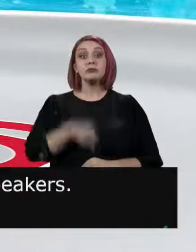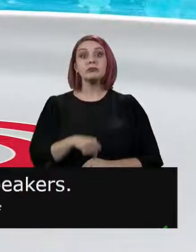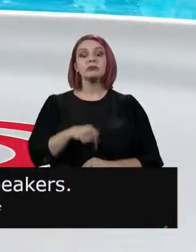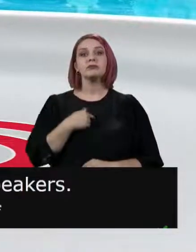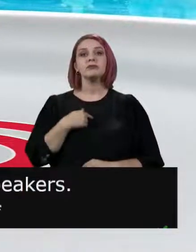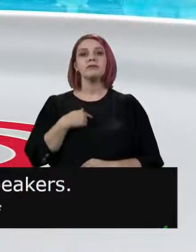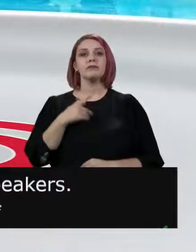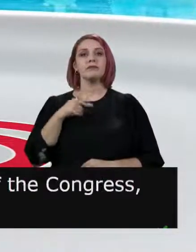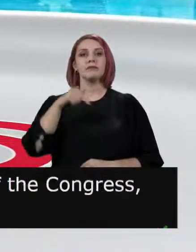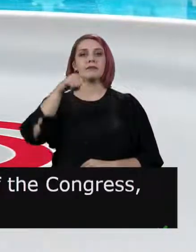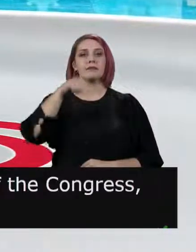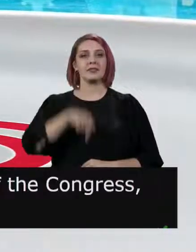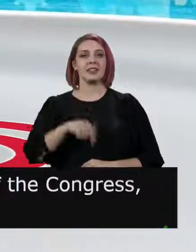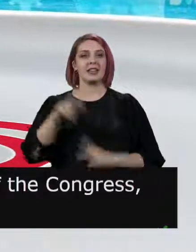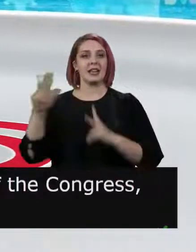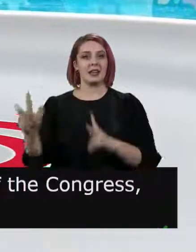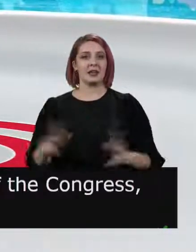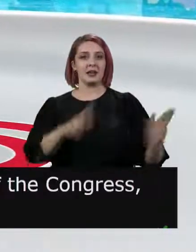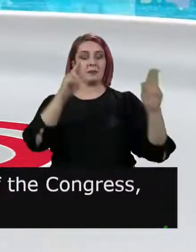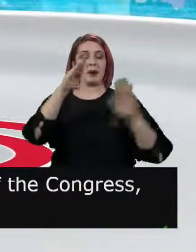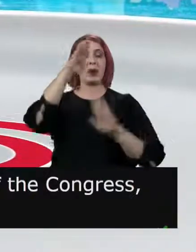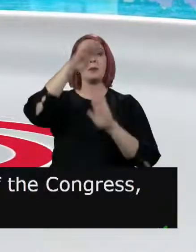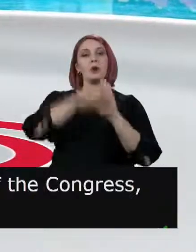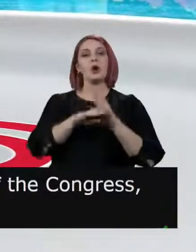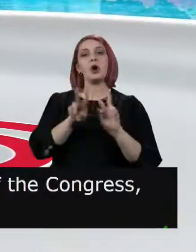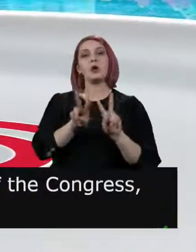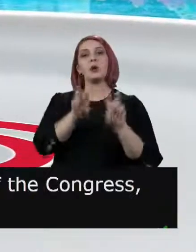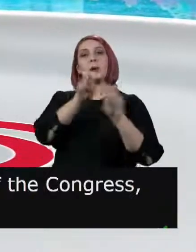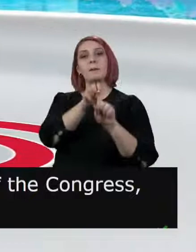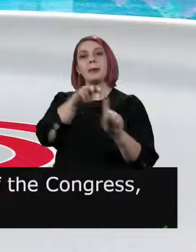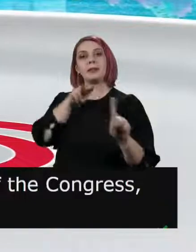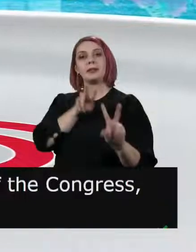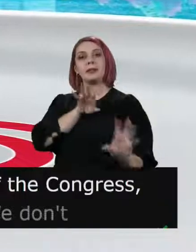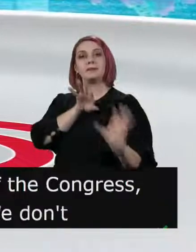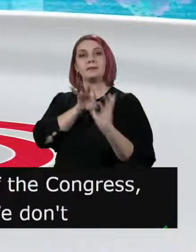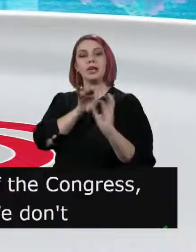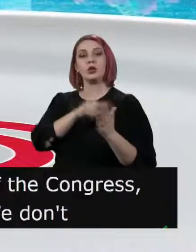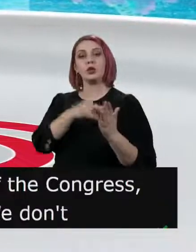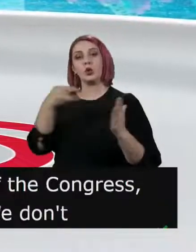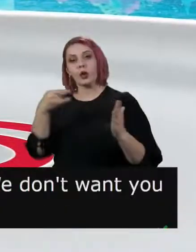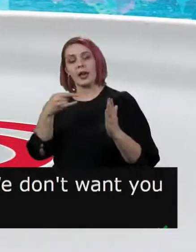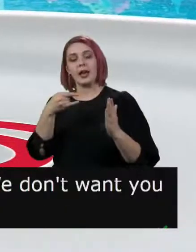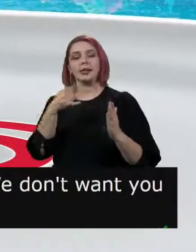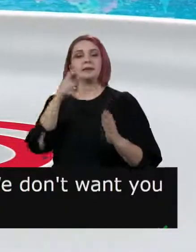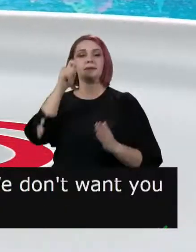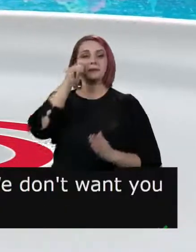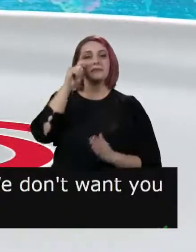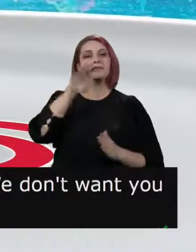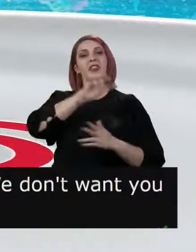us on social media. Today, the panel